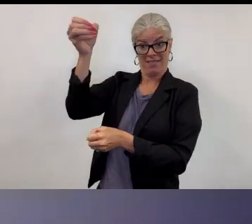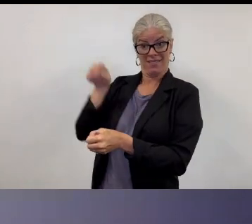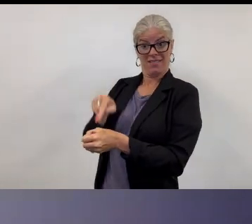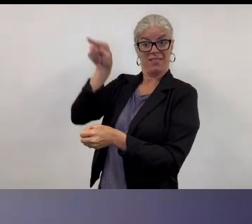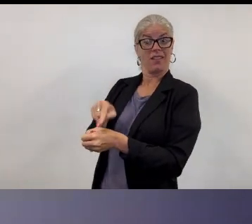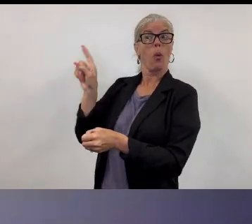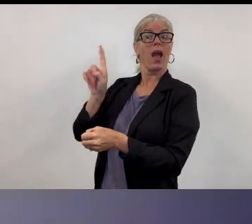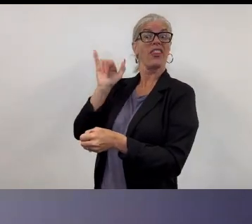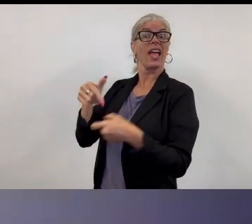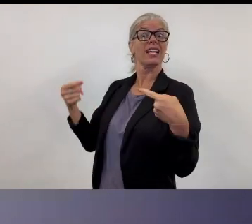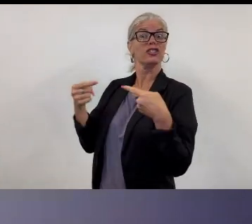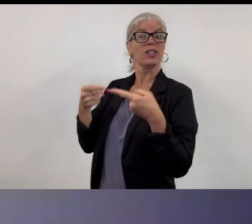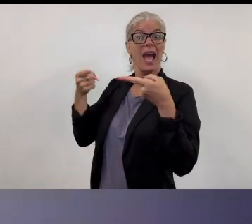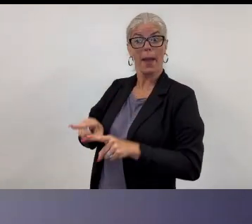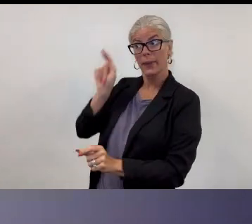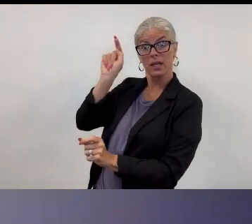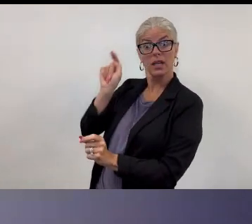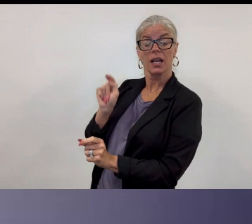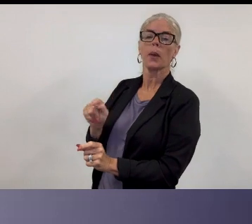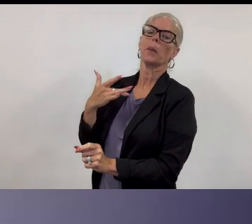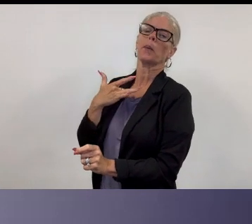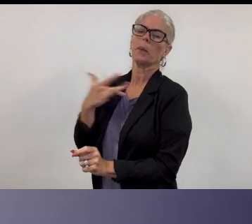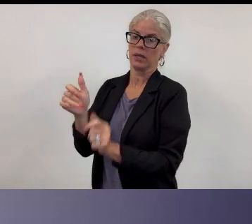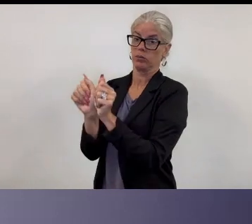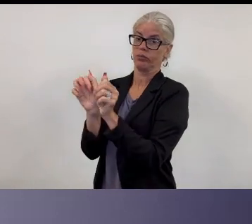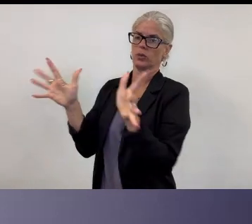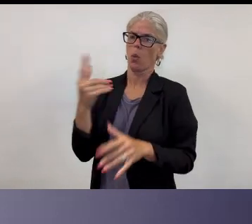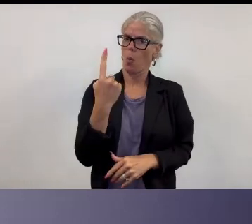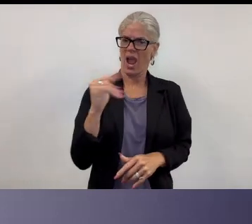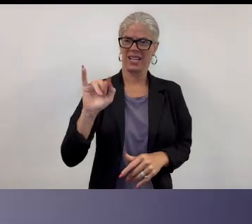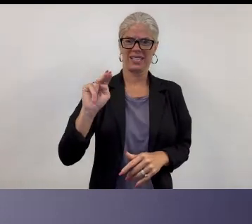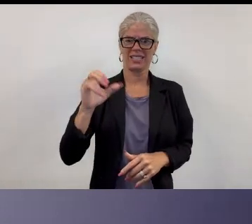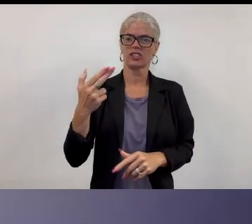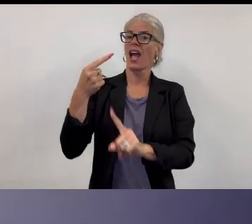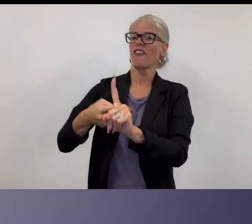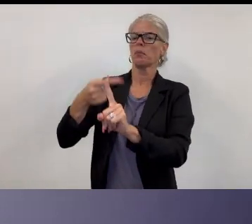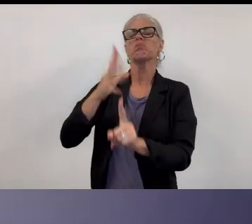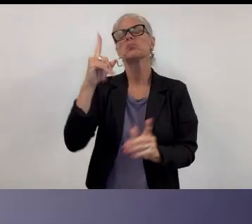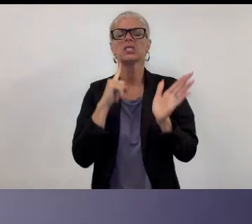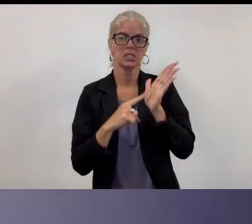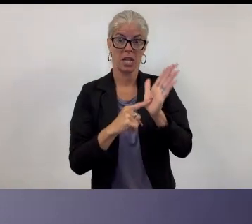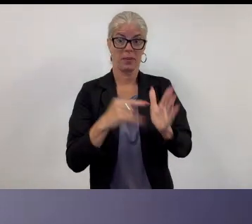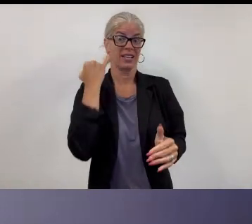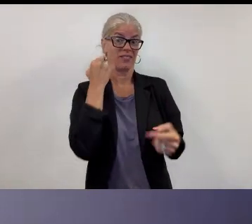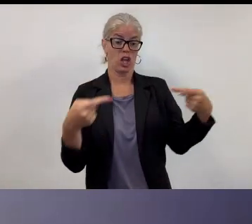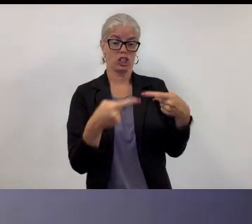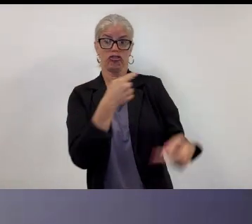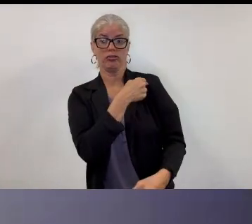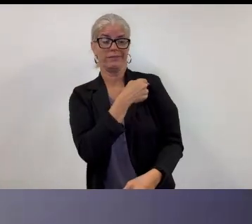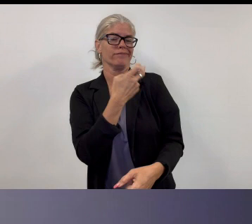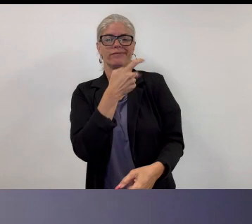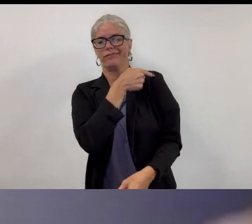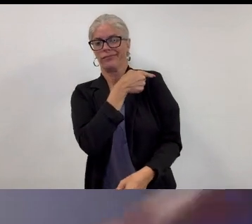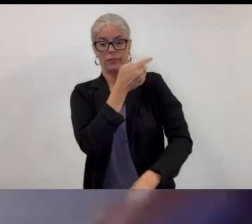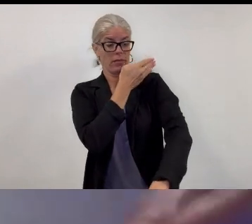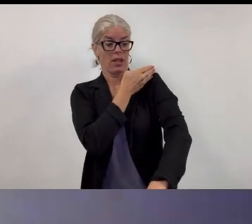it will take about 1 inch per month to regenerate itself. So like if I had an injury up here in my shoulder,